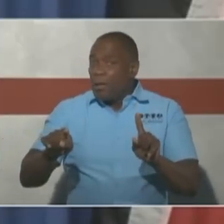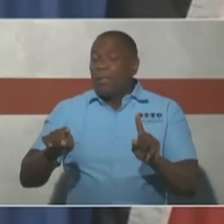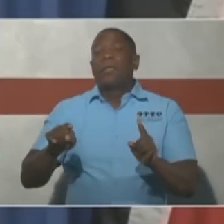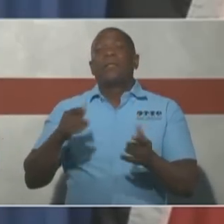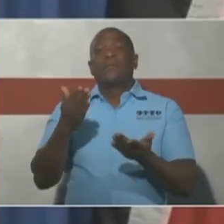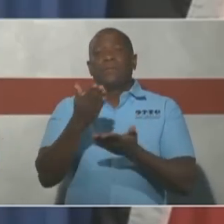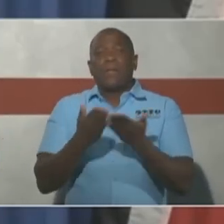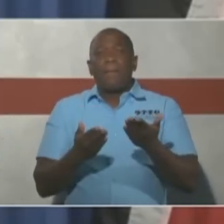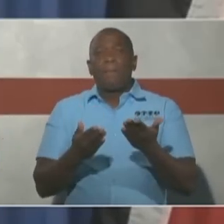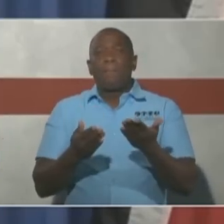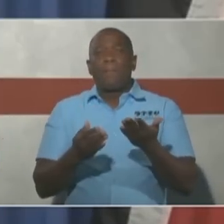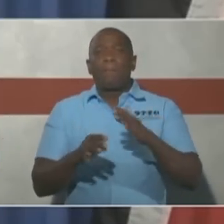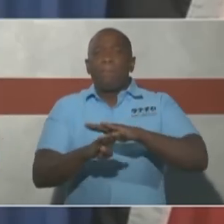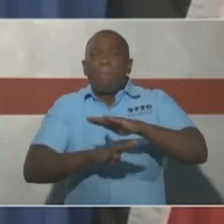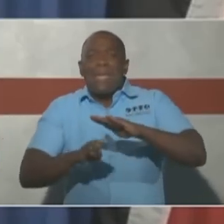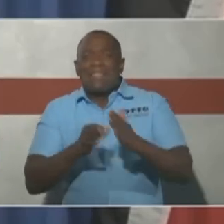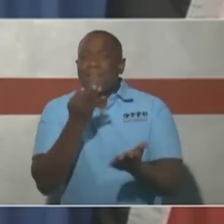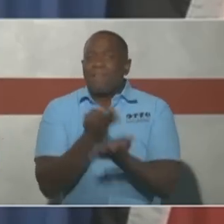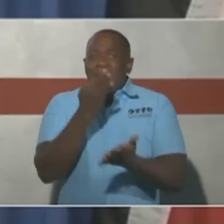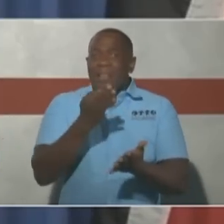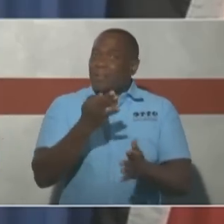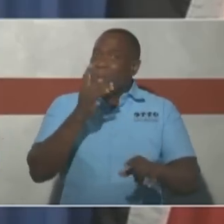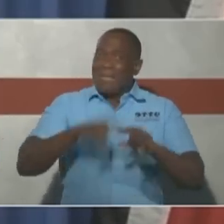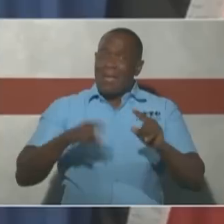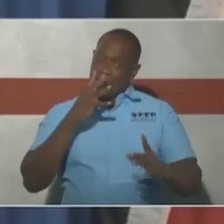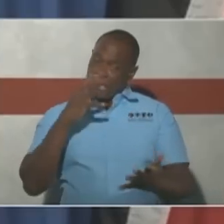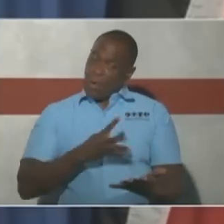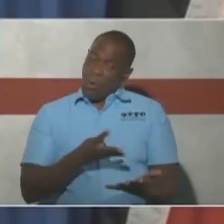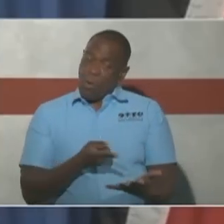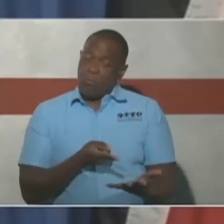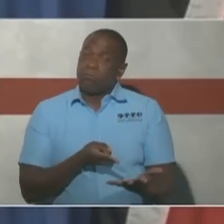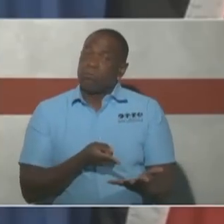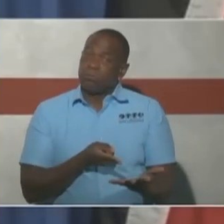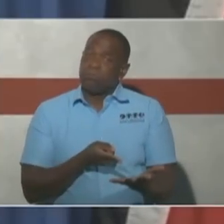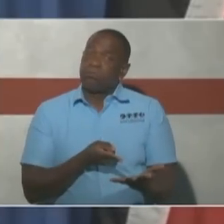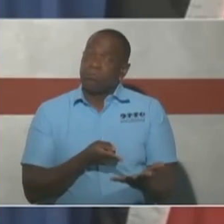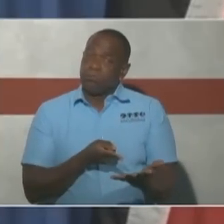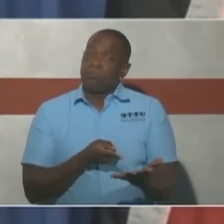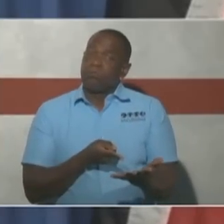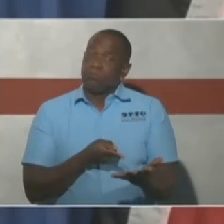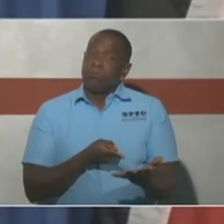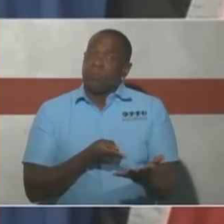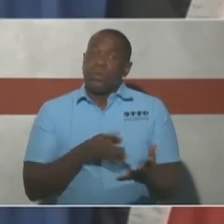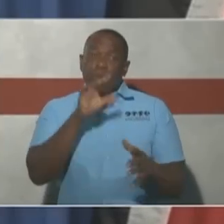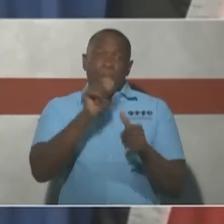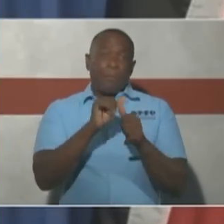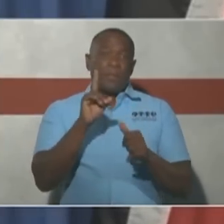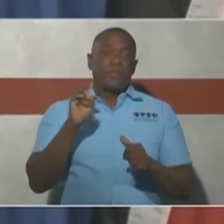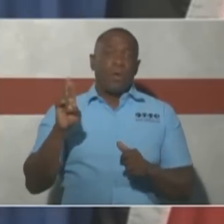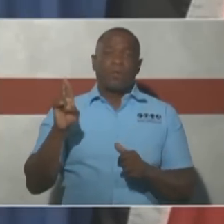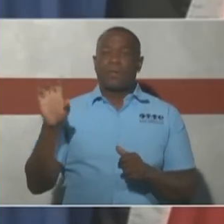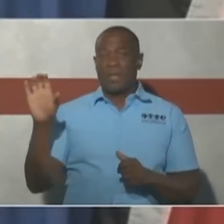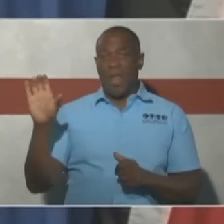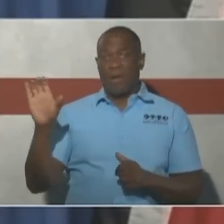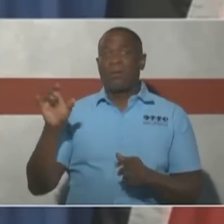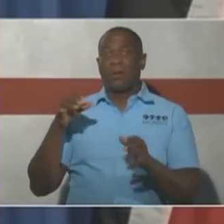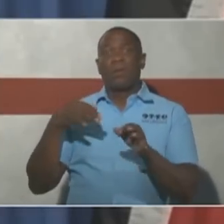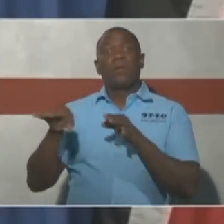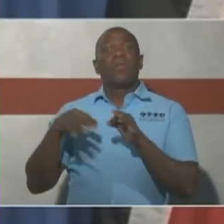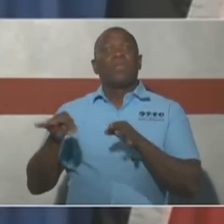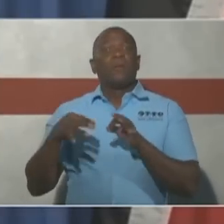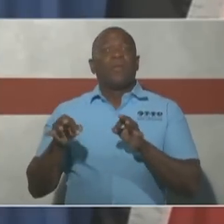that you have a DR in front of your name does not give you license to talk foolishness. Because there are people who rely on